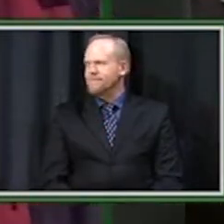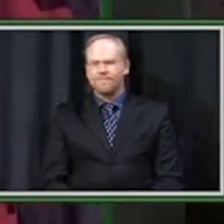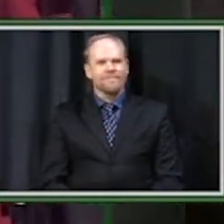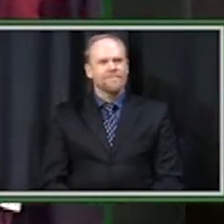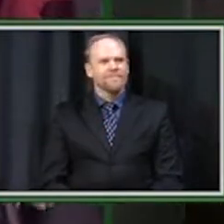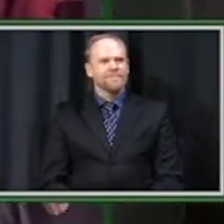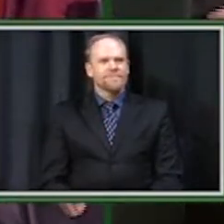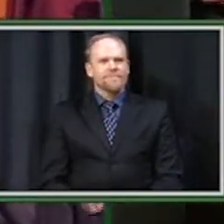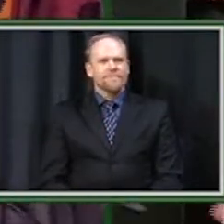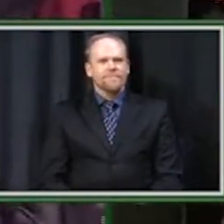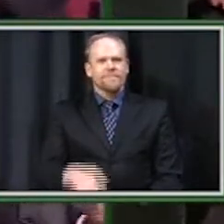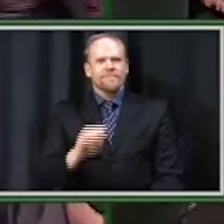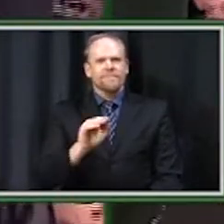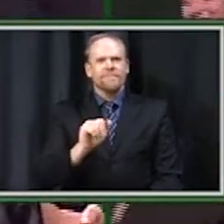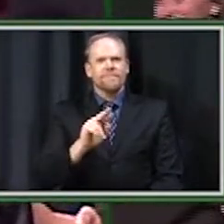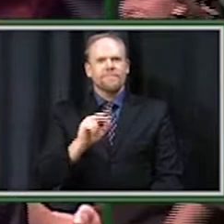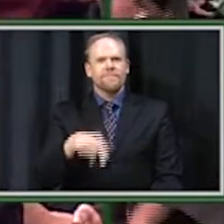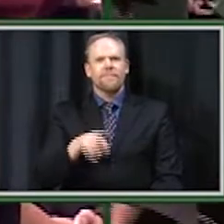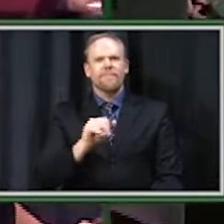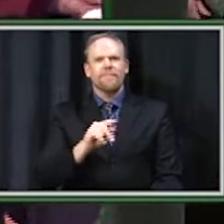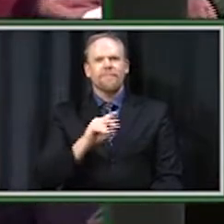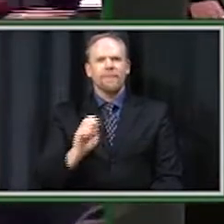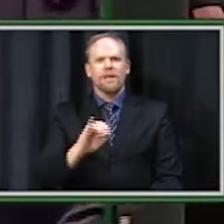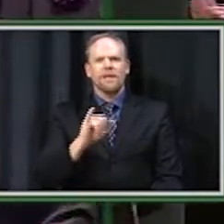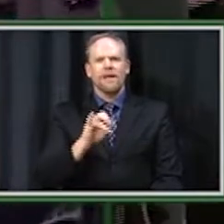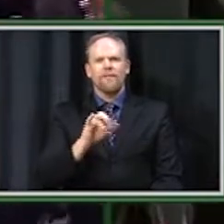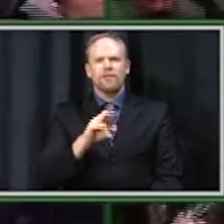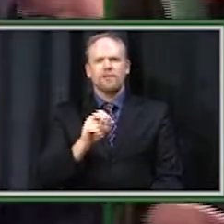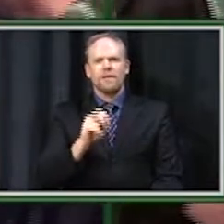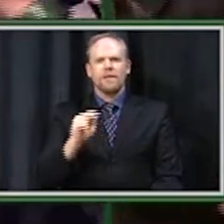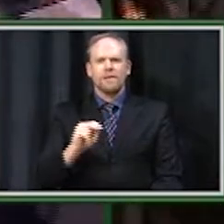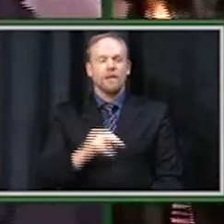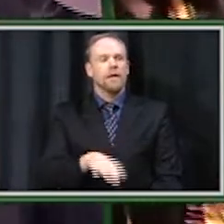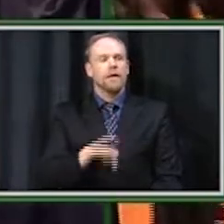Marquette Jefferson. Elizabeth P. Jones.